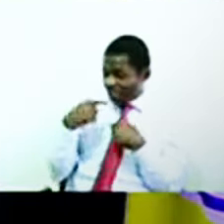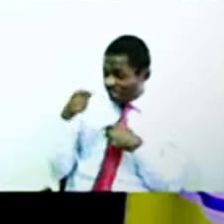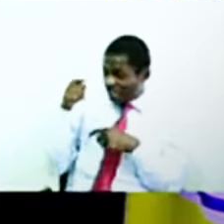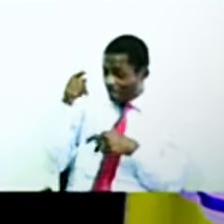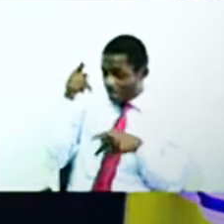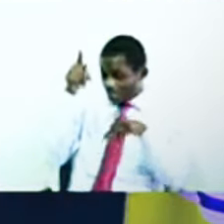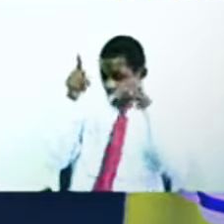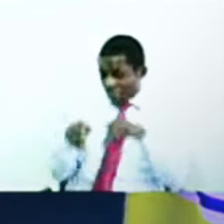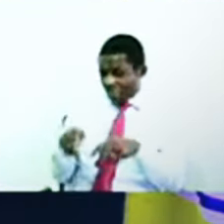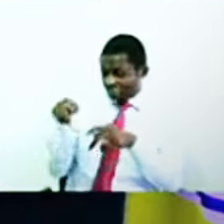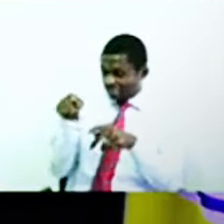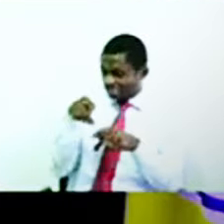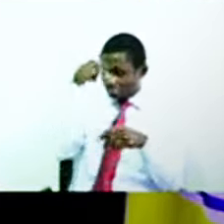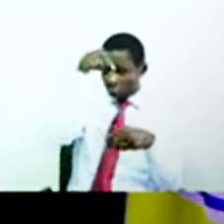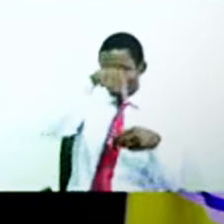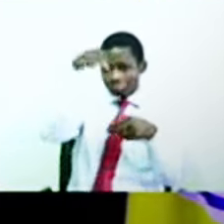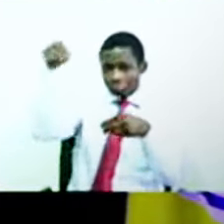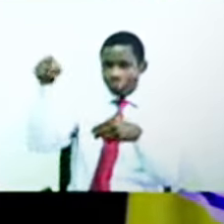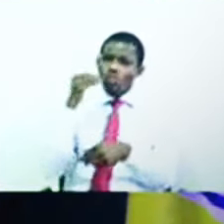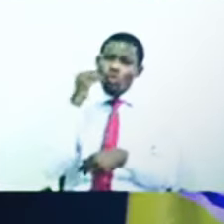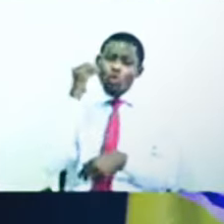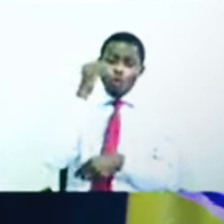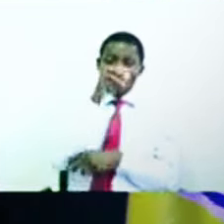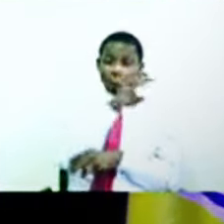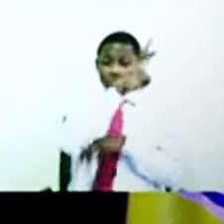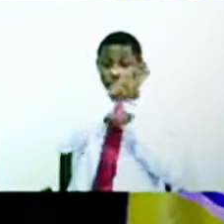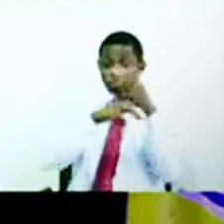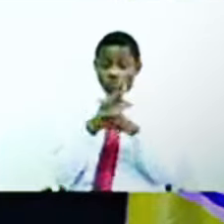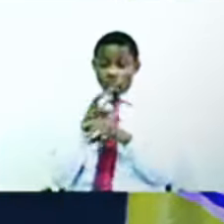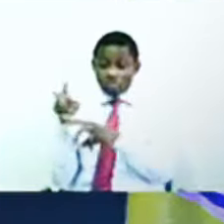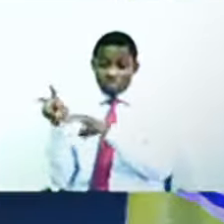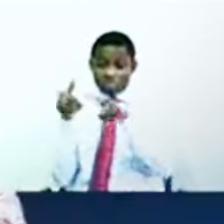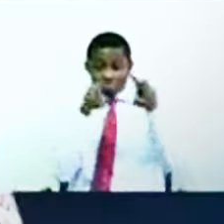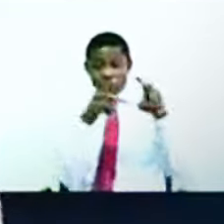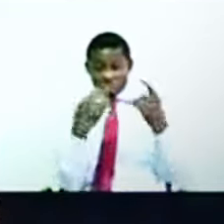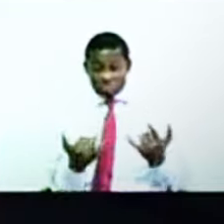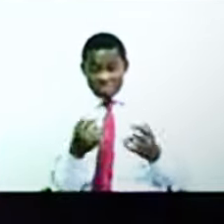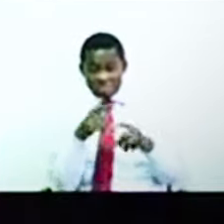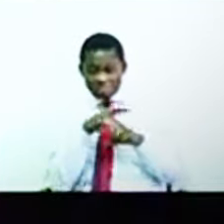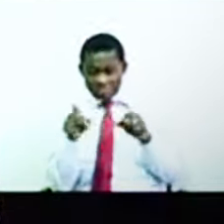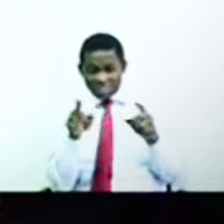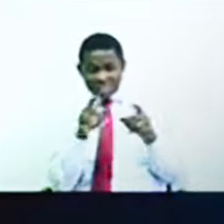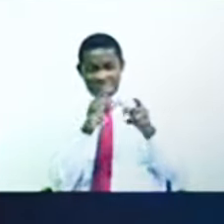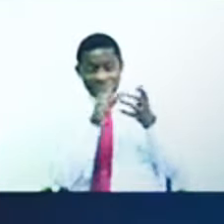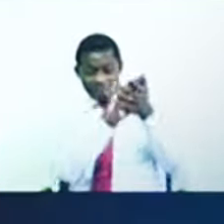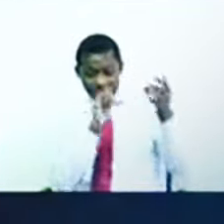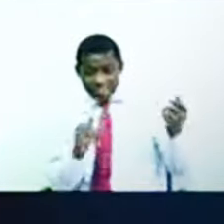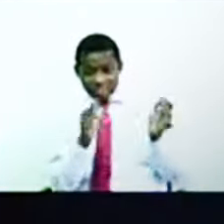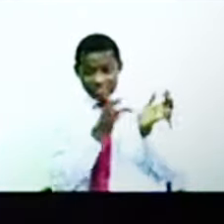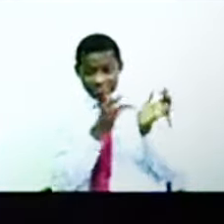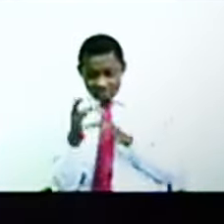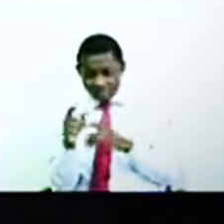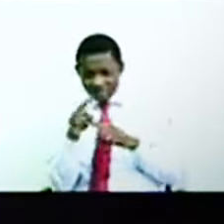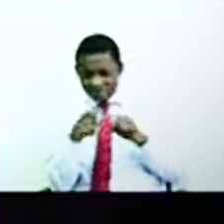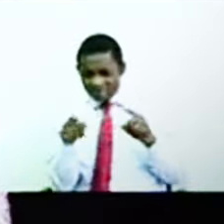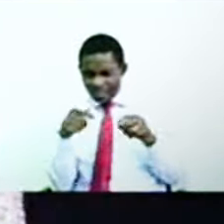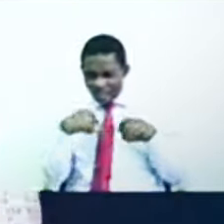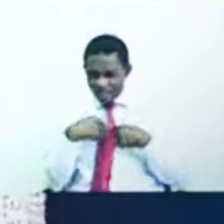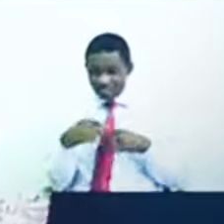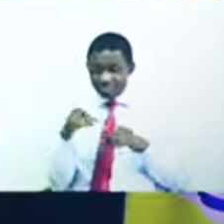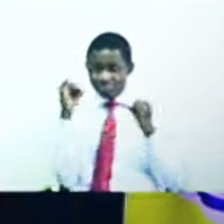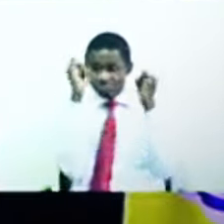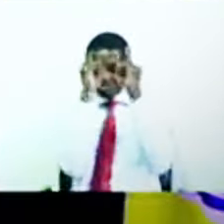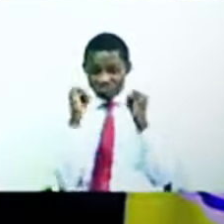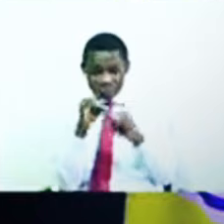I'll not be surprised. Enye mo wan se obi a o tie mi aji Yesu edi de na so owa abansiri bi egunasene. I'll not be surprised